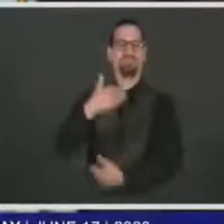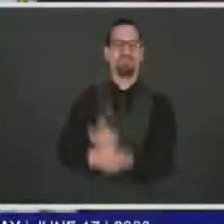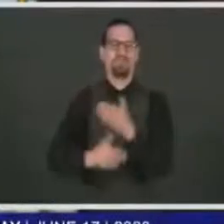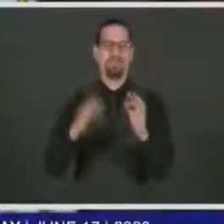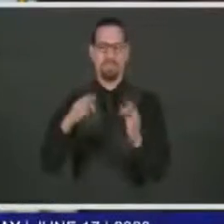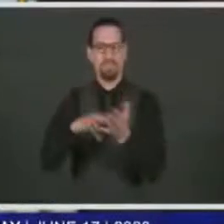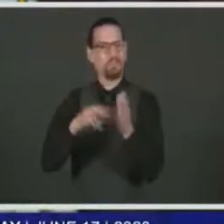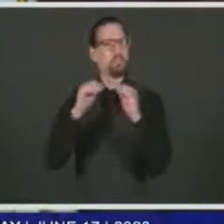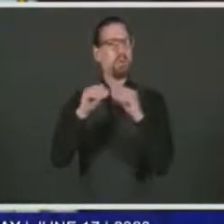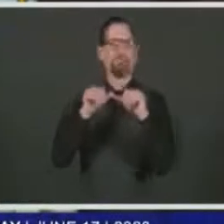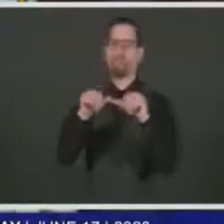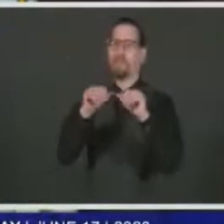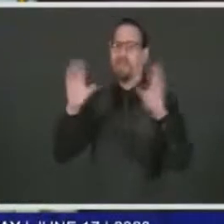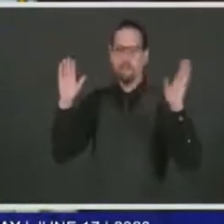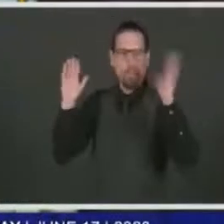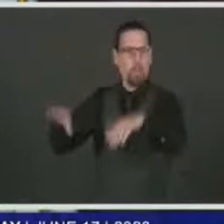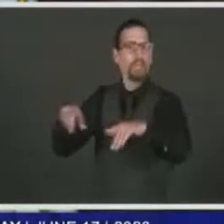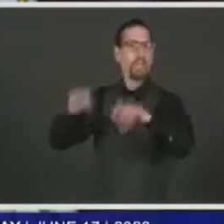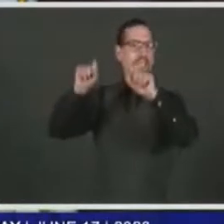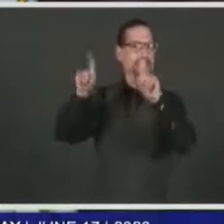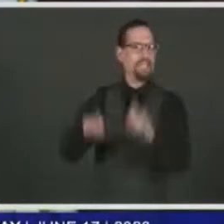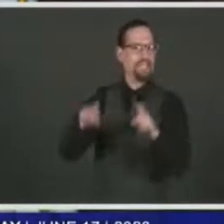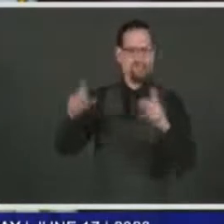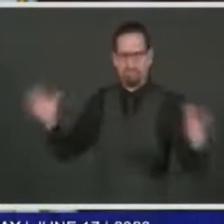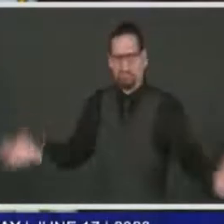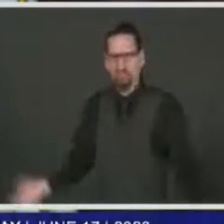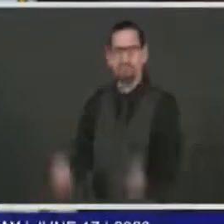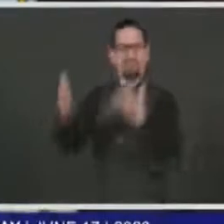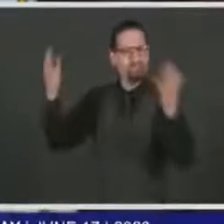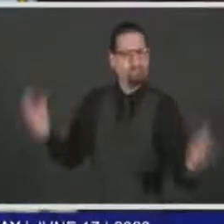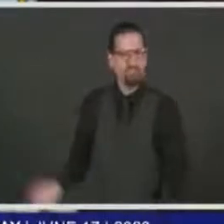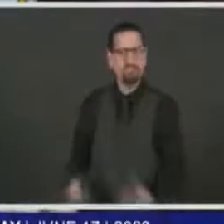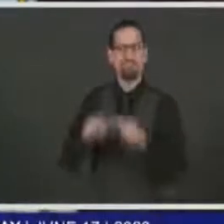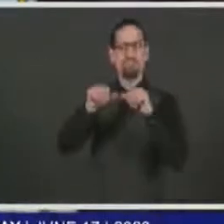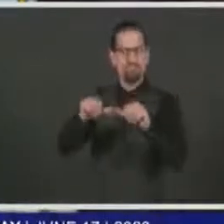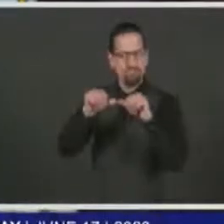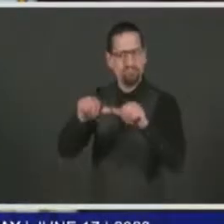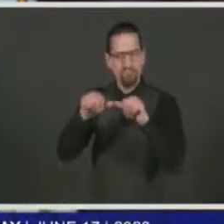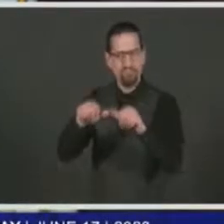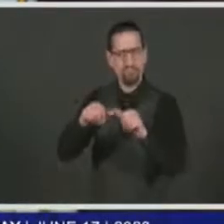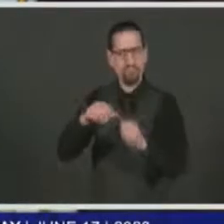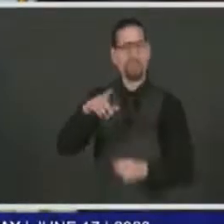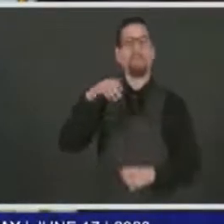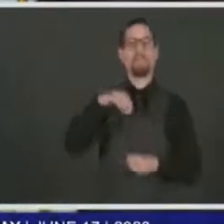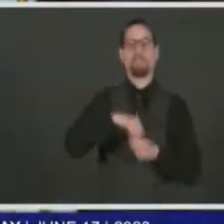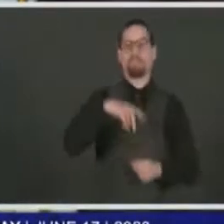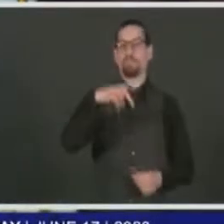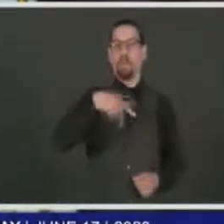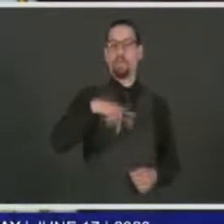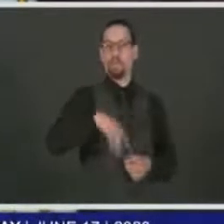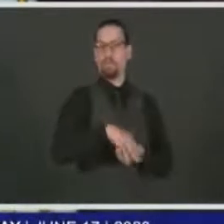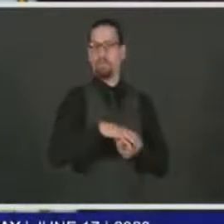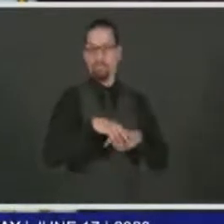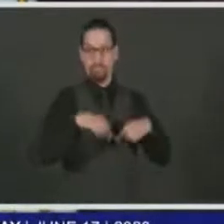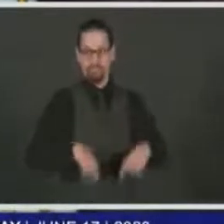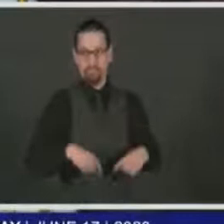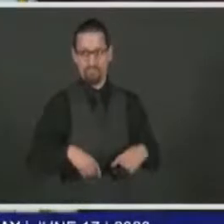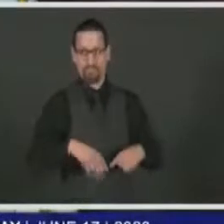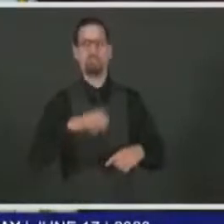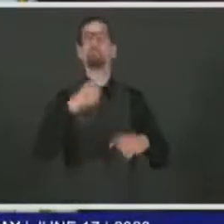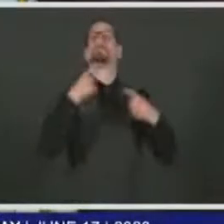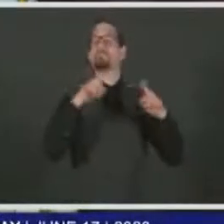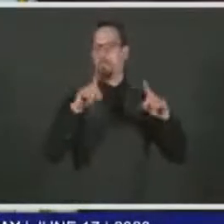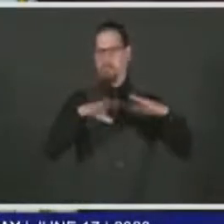going. The percent positive rate in Providence has been below 10% for a few days now.